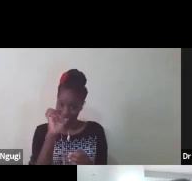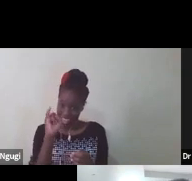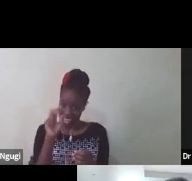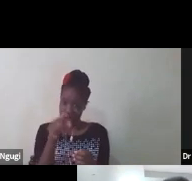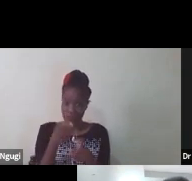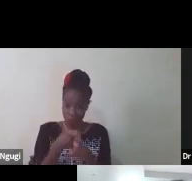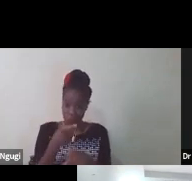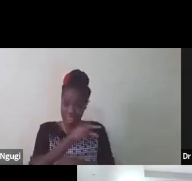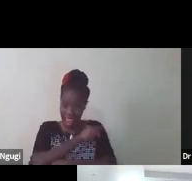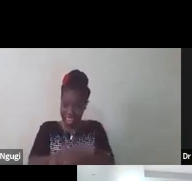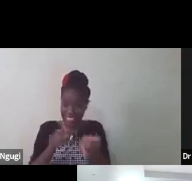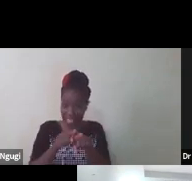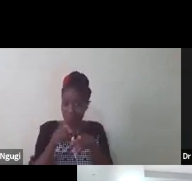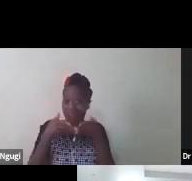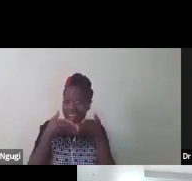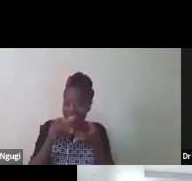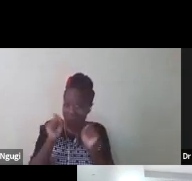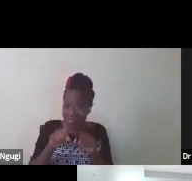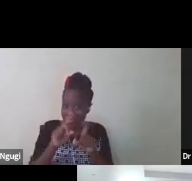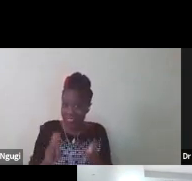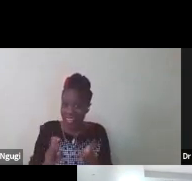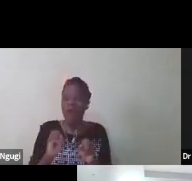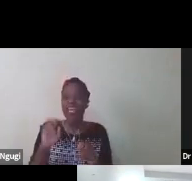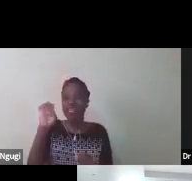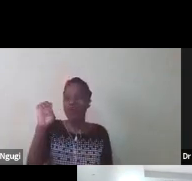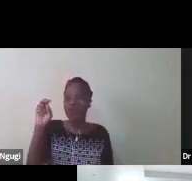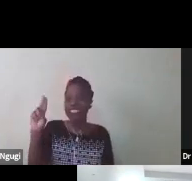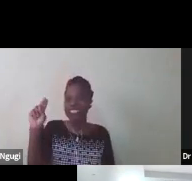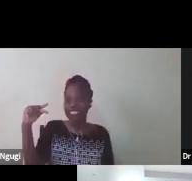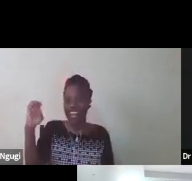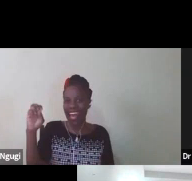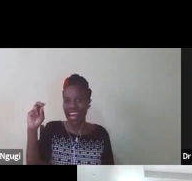that's right. Yeah. So Eugenia, thank you for the question.